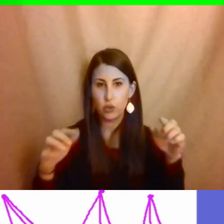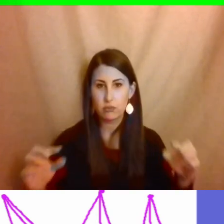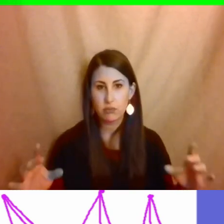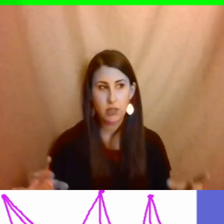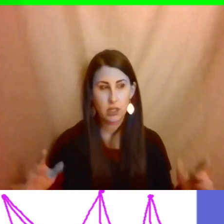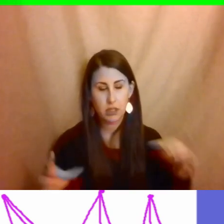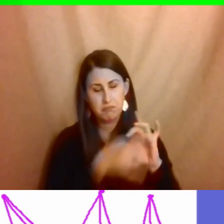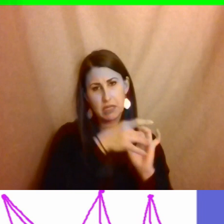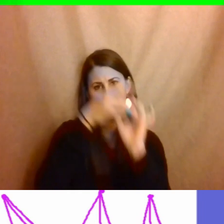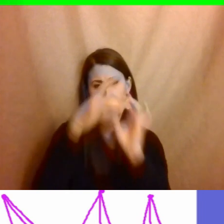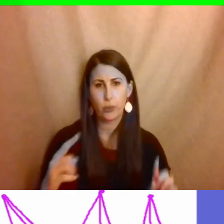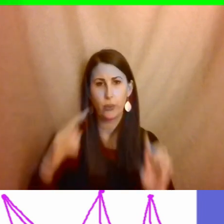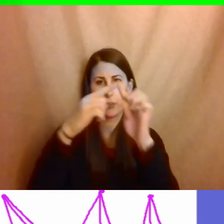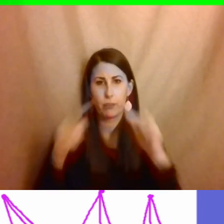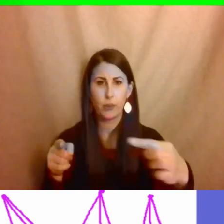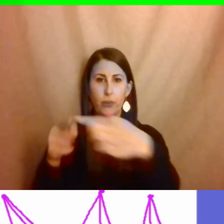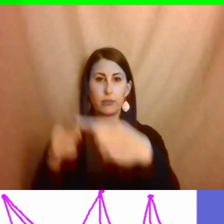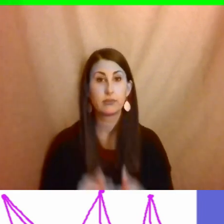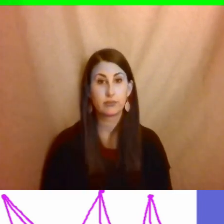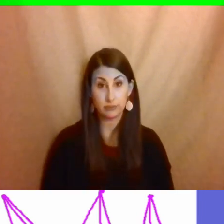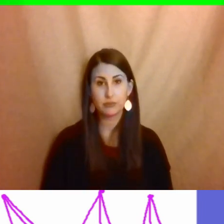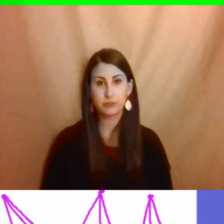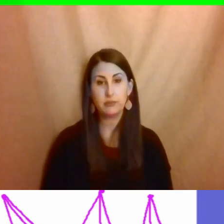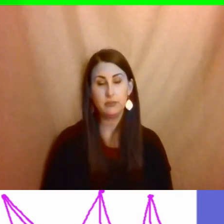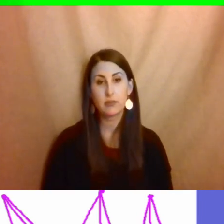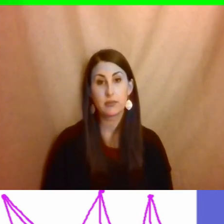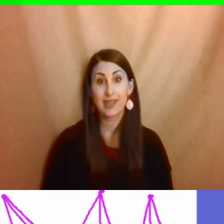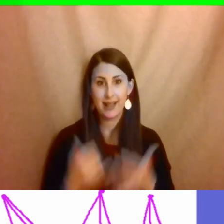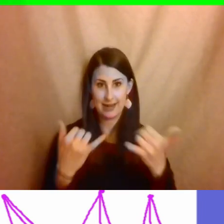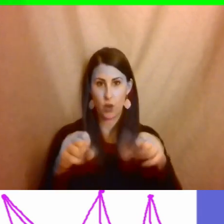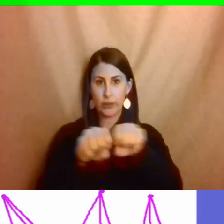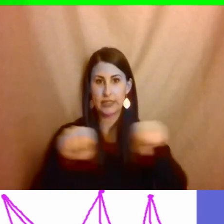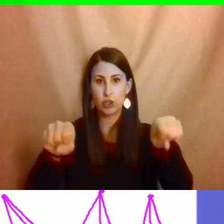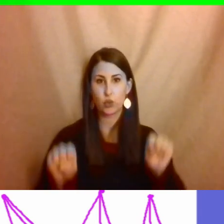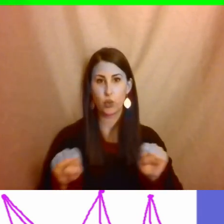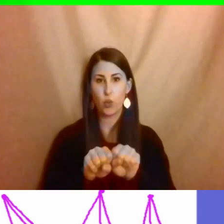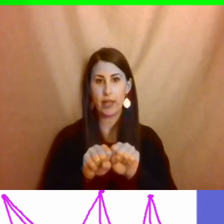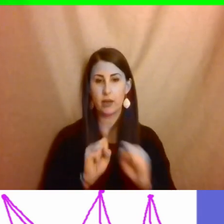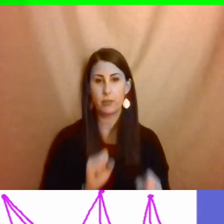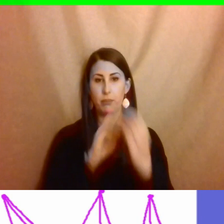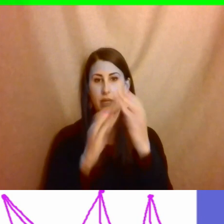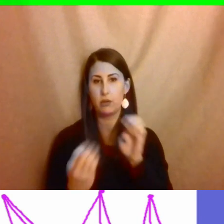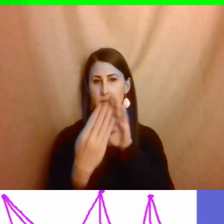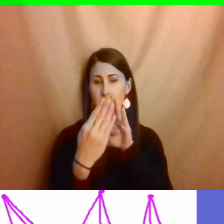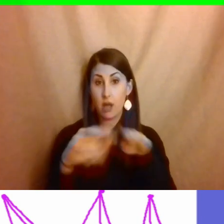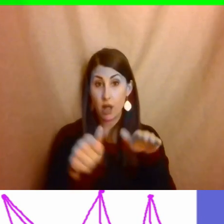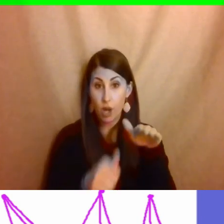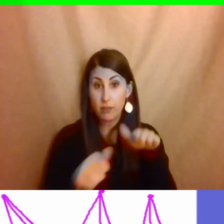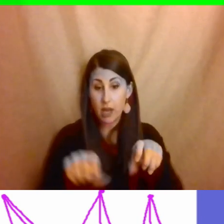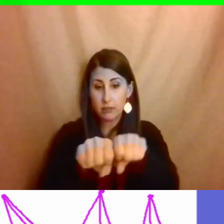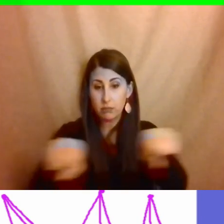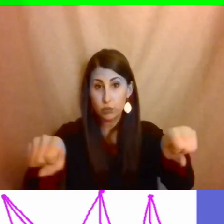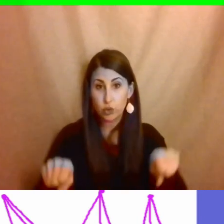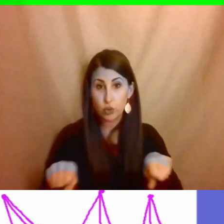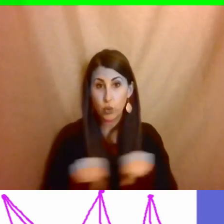corners. Okay. All right, square pyramid. Well, it's a square on the bottom, just like this one. Put a point. It's a